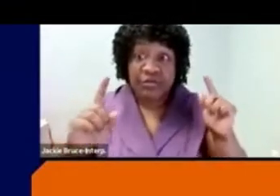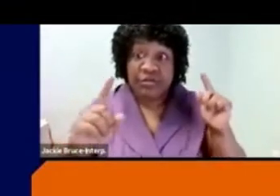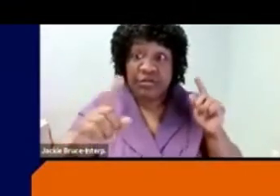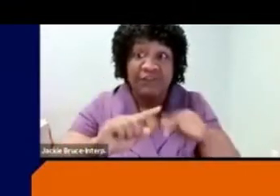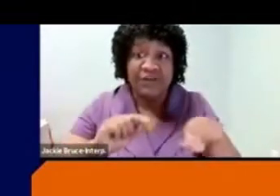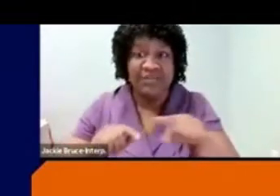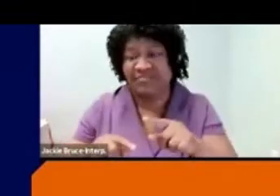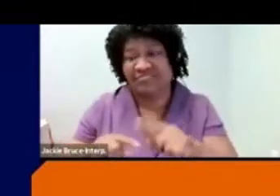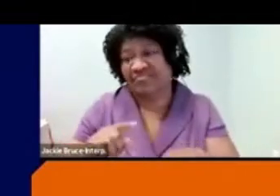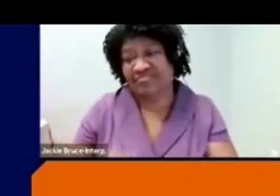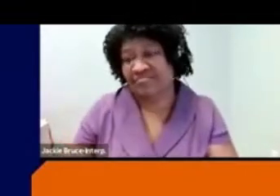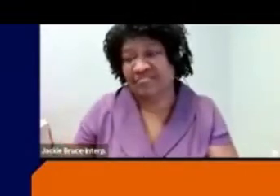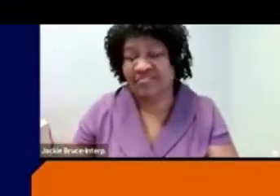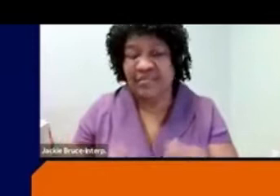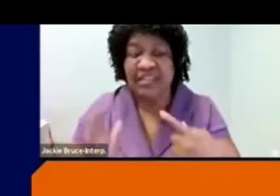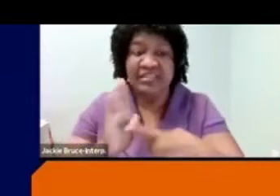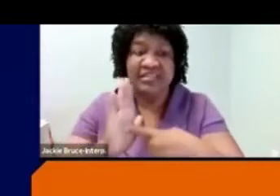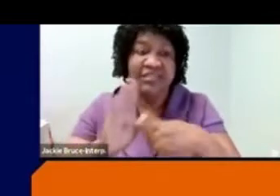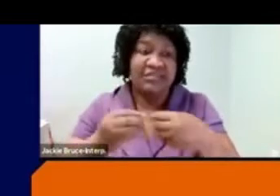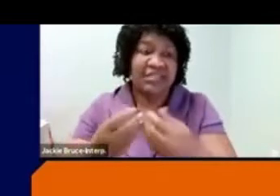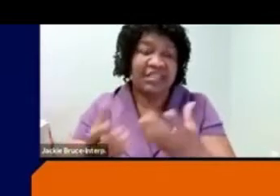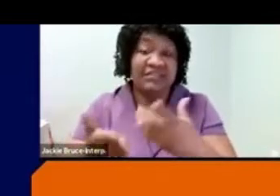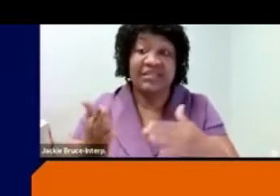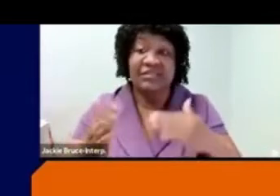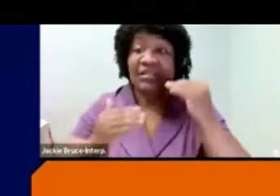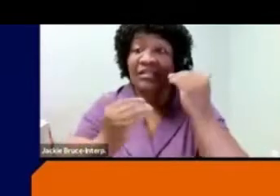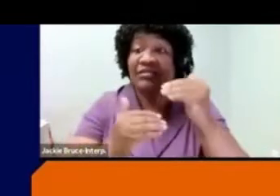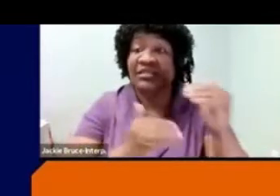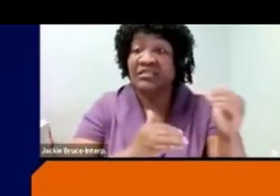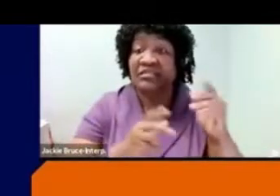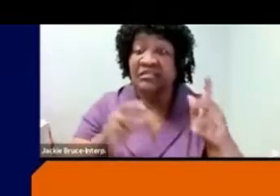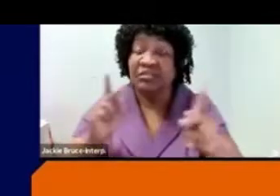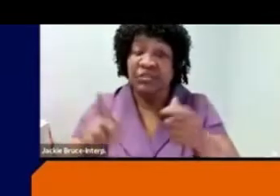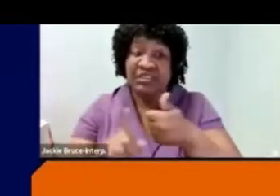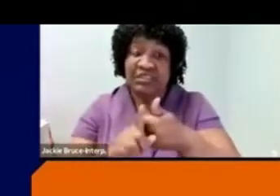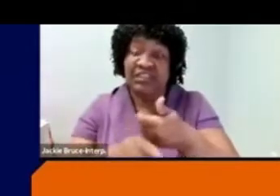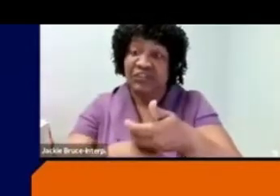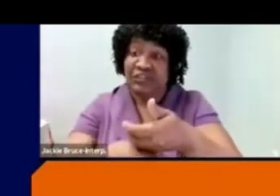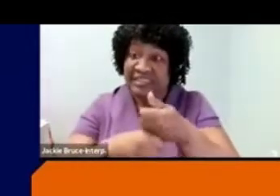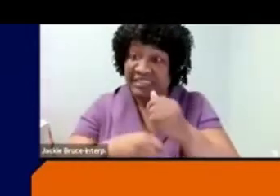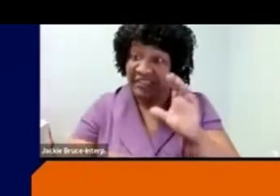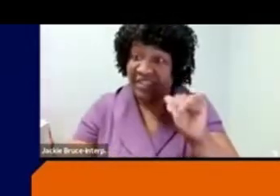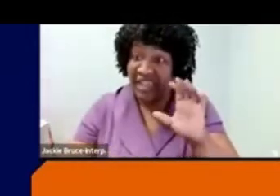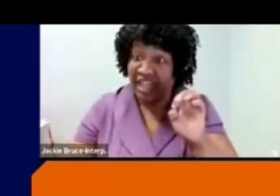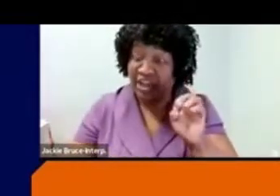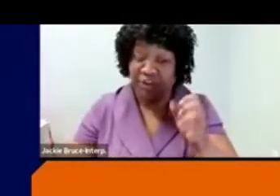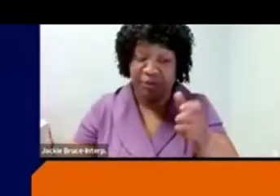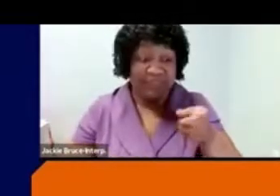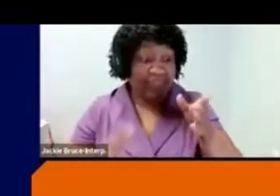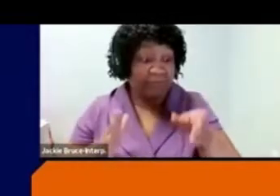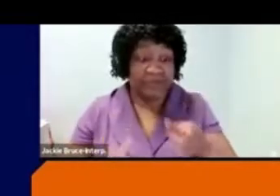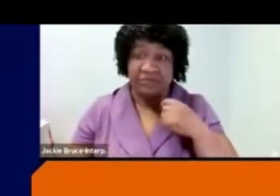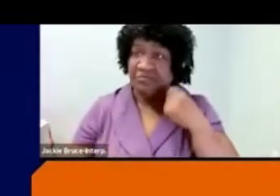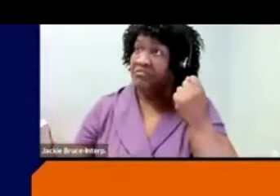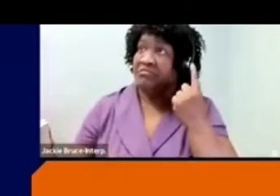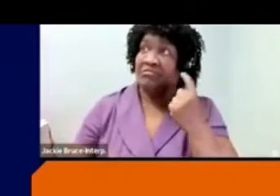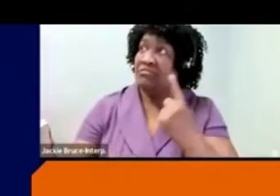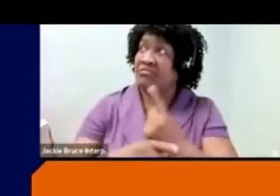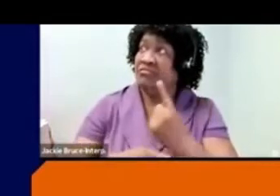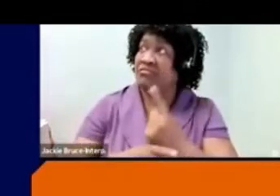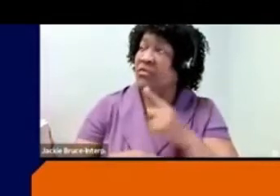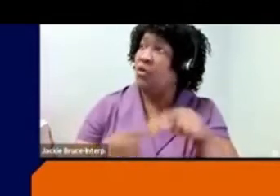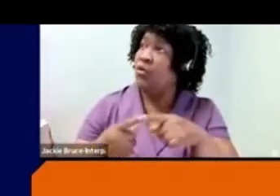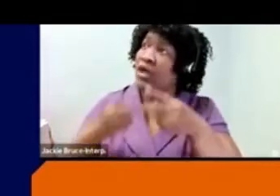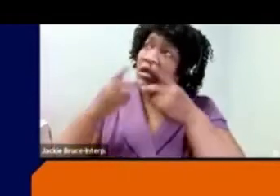you add to that some type of cognitive limitation where the person receiving care may not understand proper procedure for when to